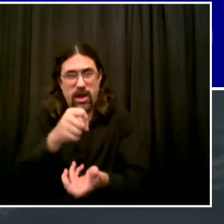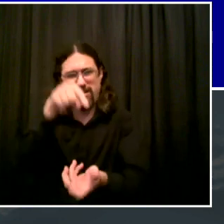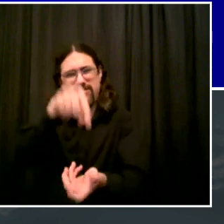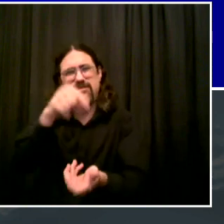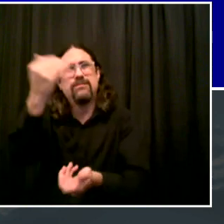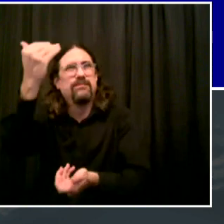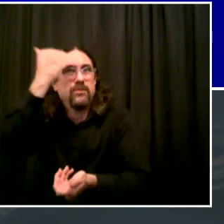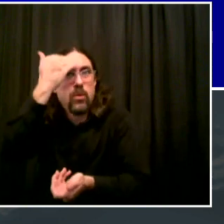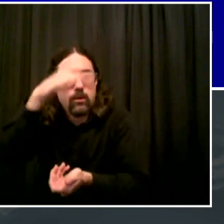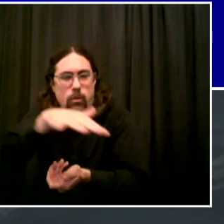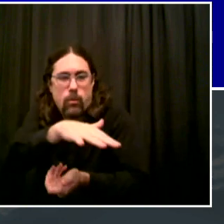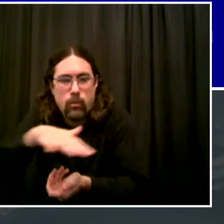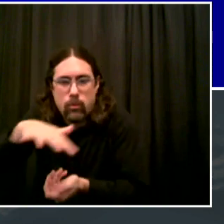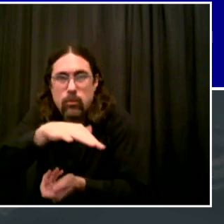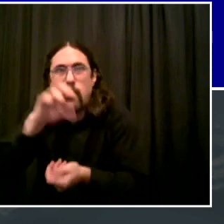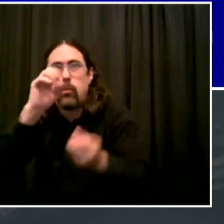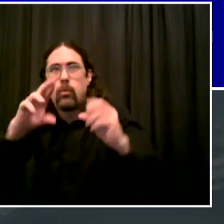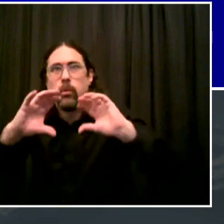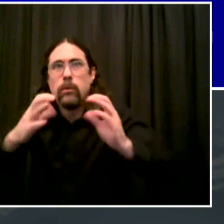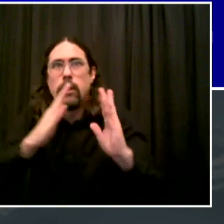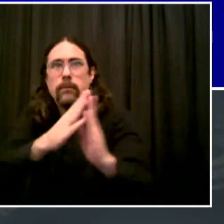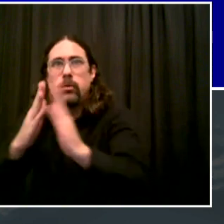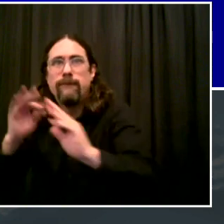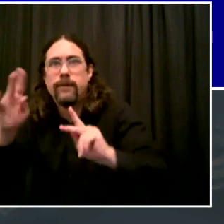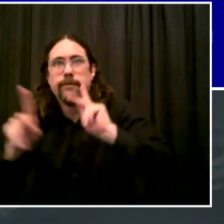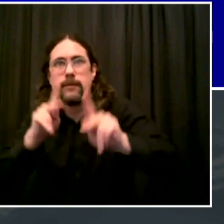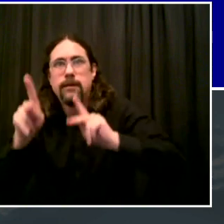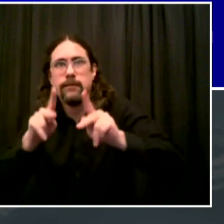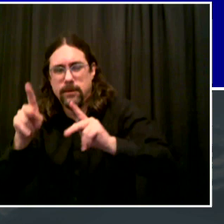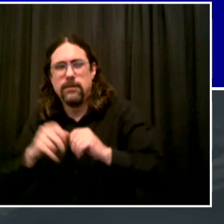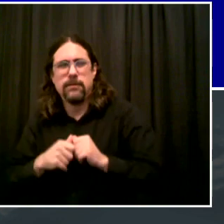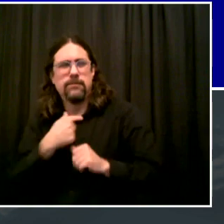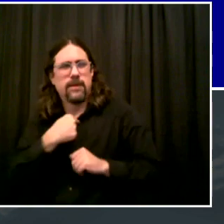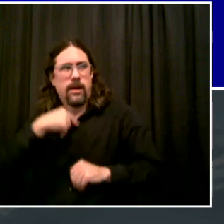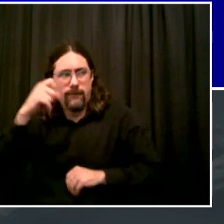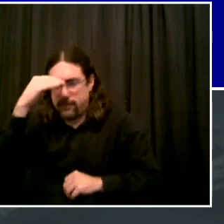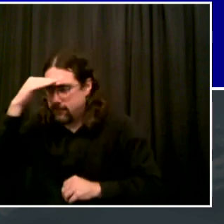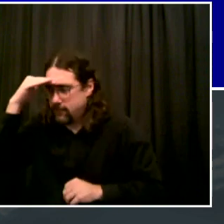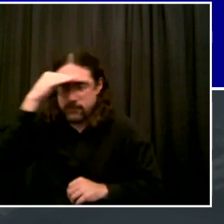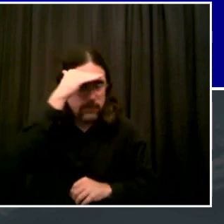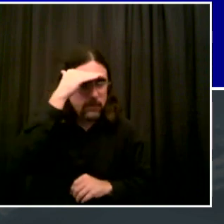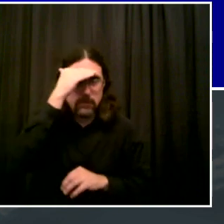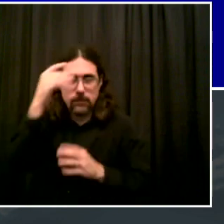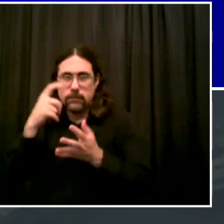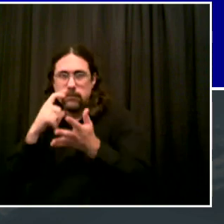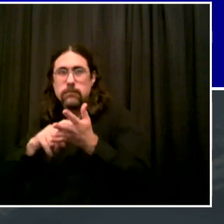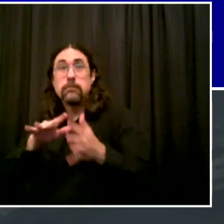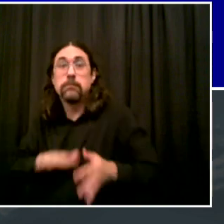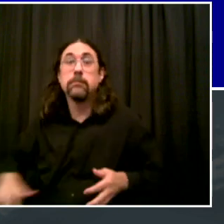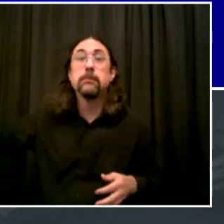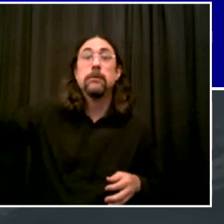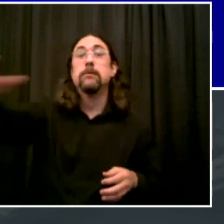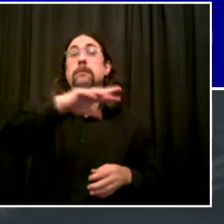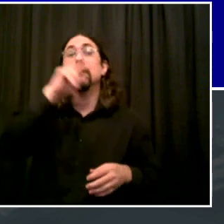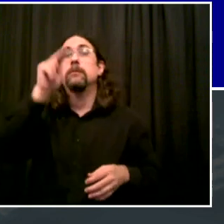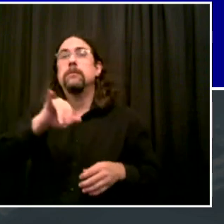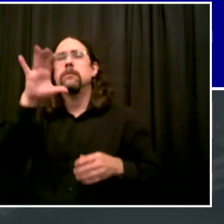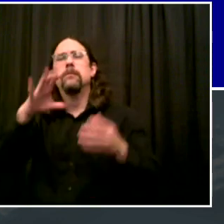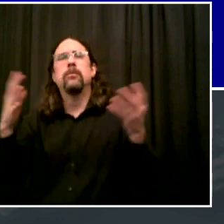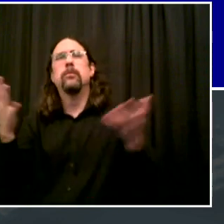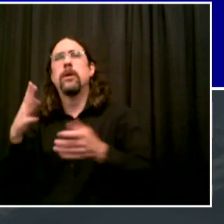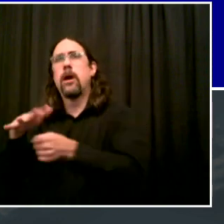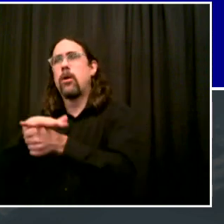high percentage of positive tests. And one of the communities that I was able to work out of yesterday is one of